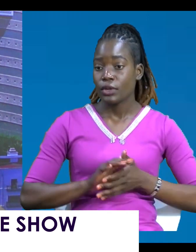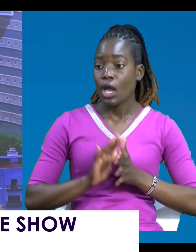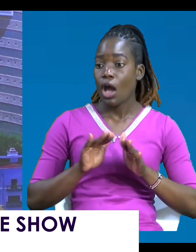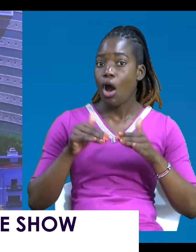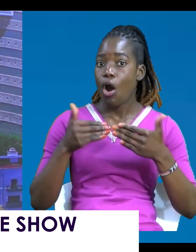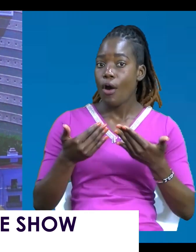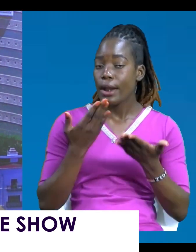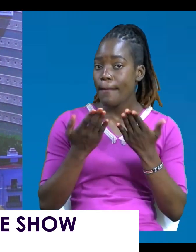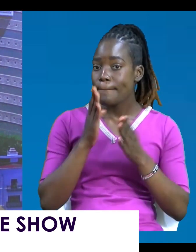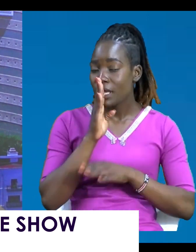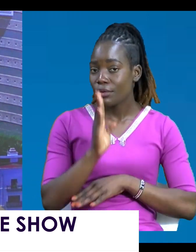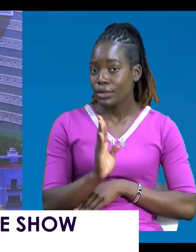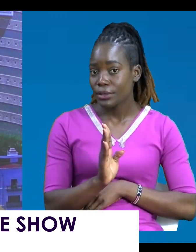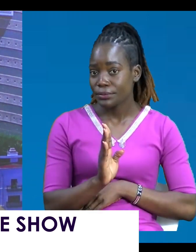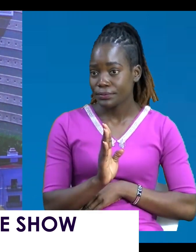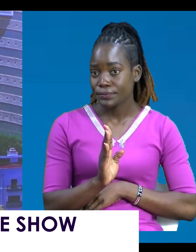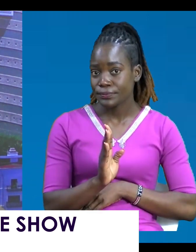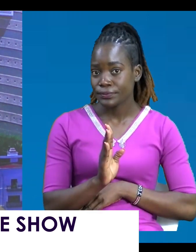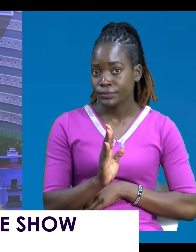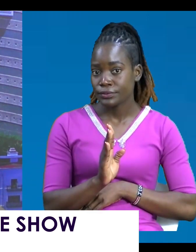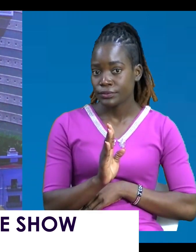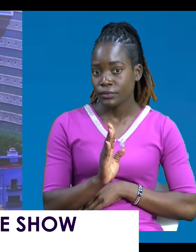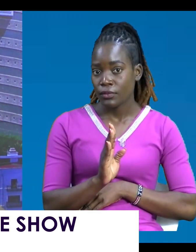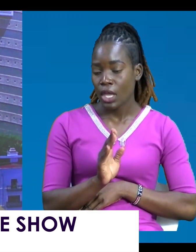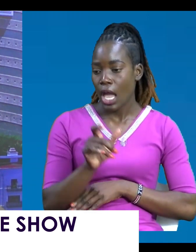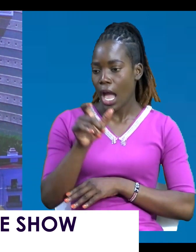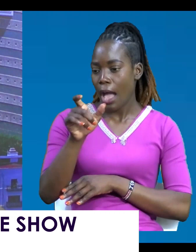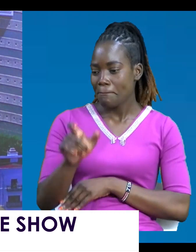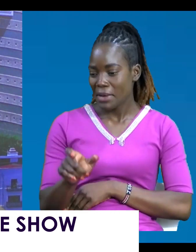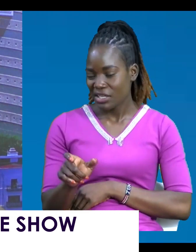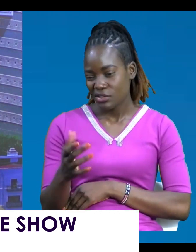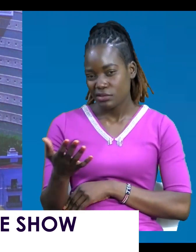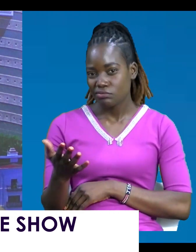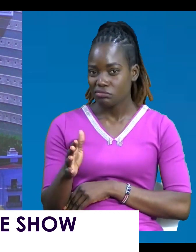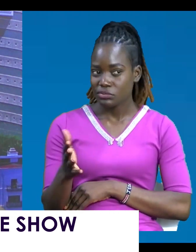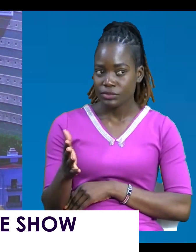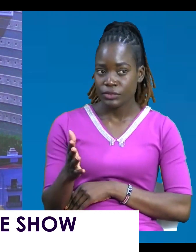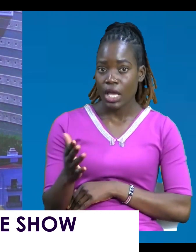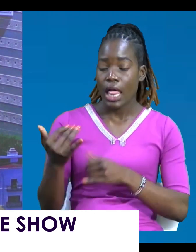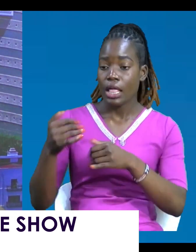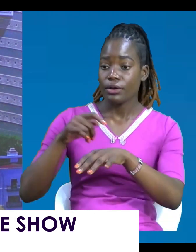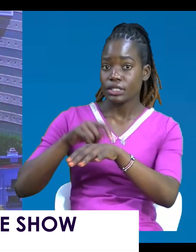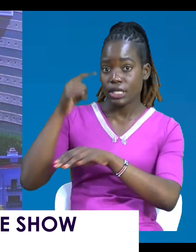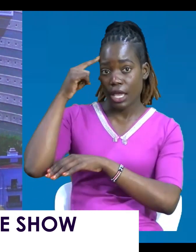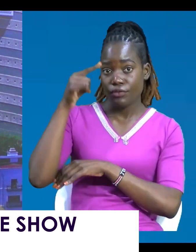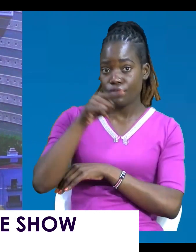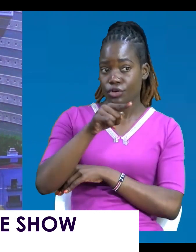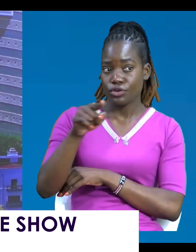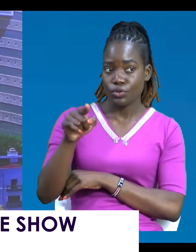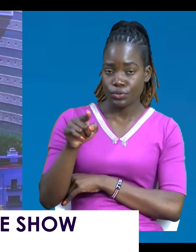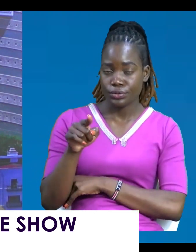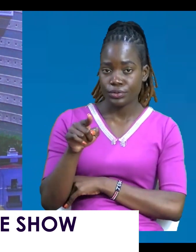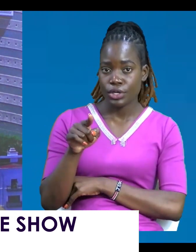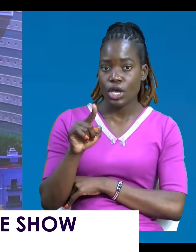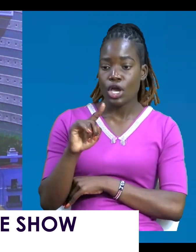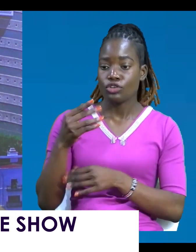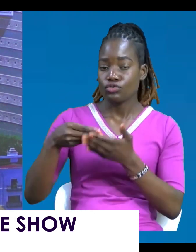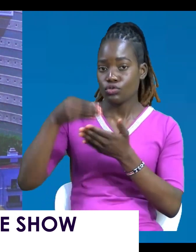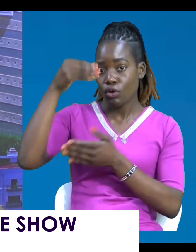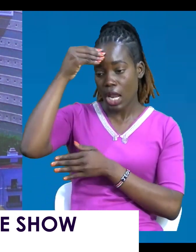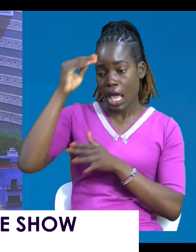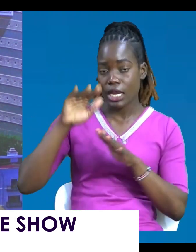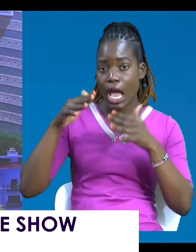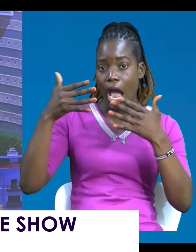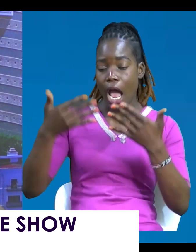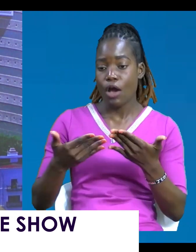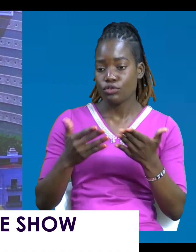Or maybe someone packaged you. It is time for you to learn how